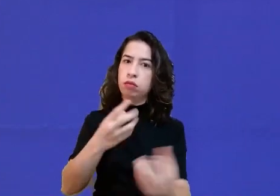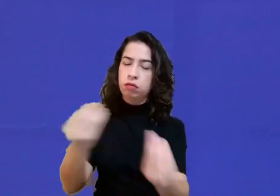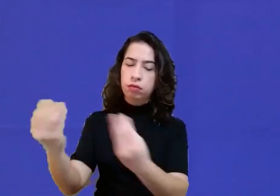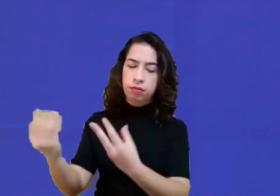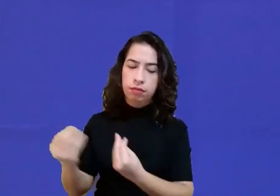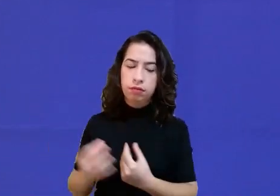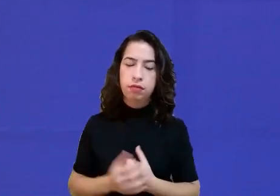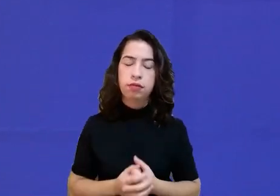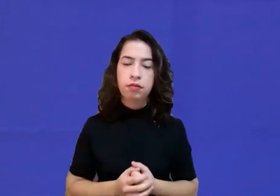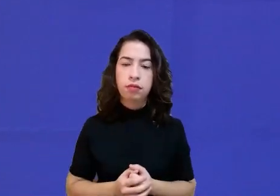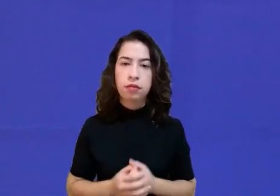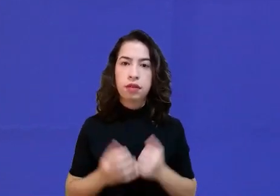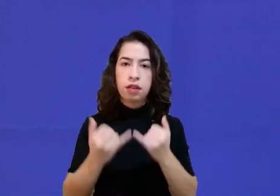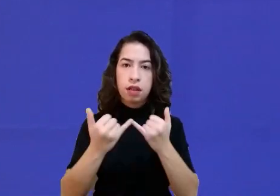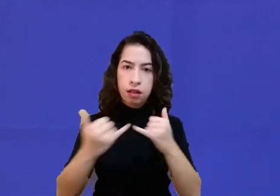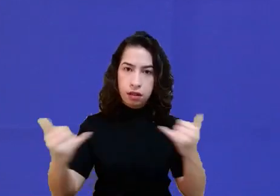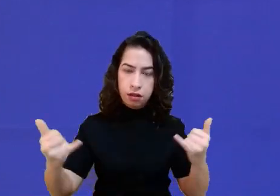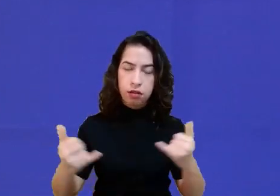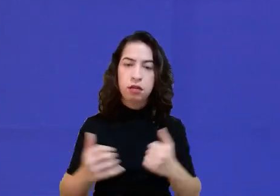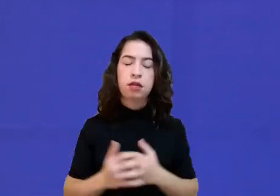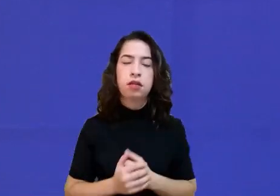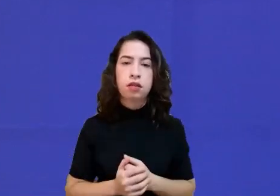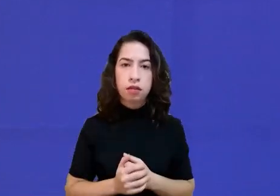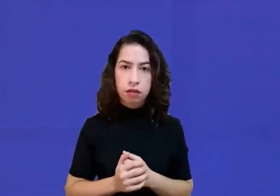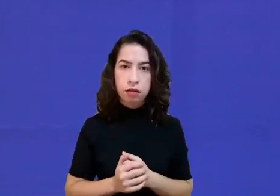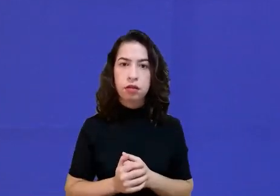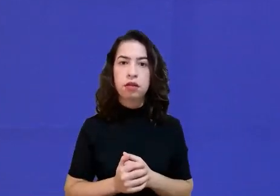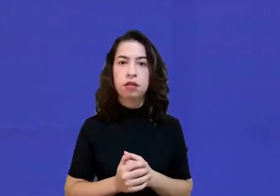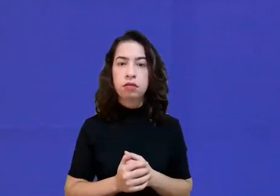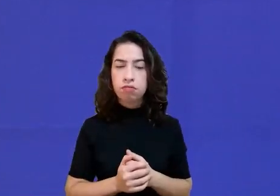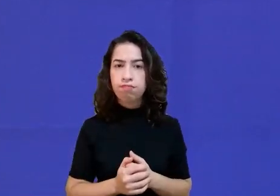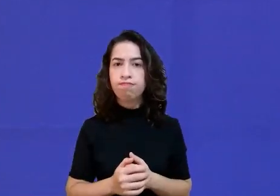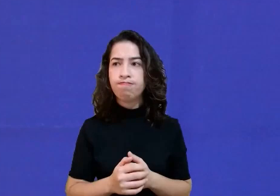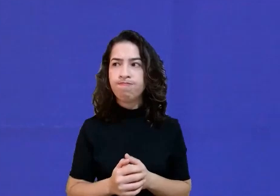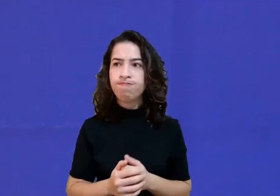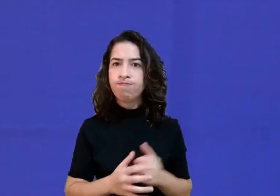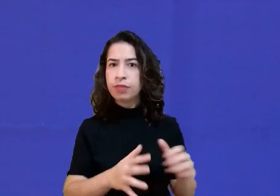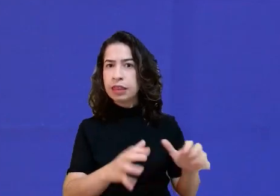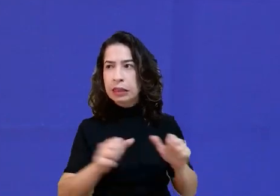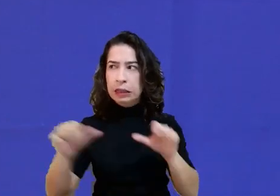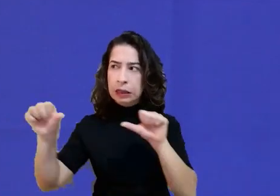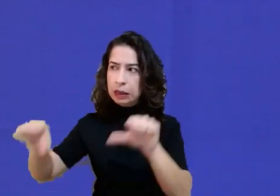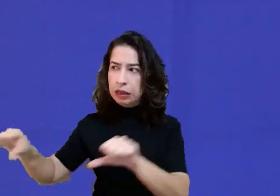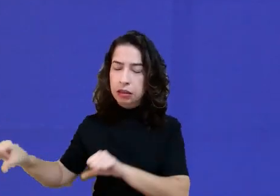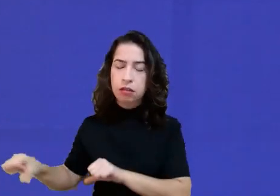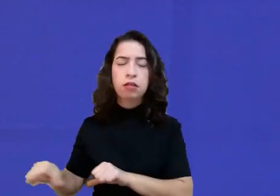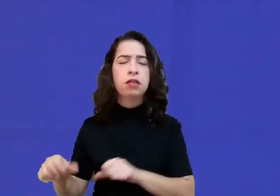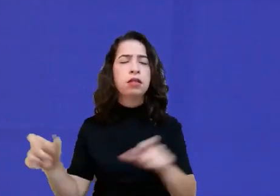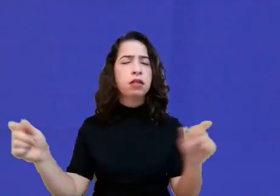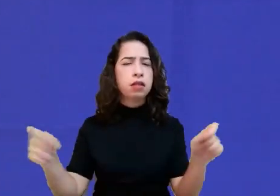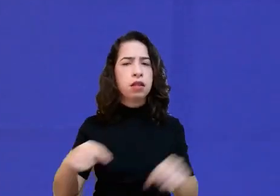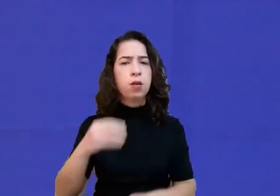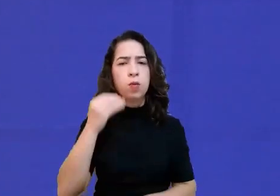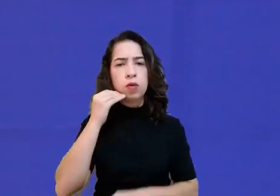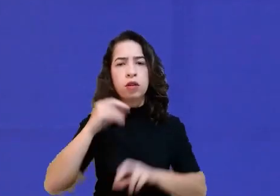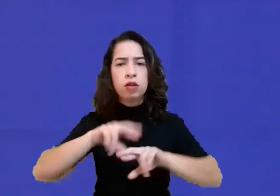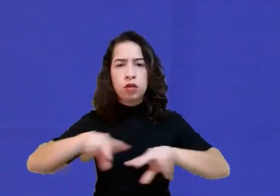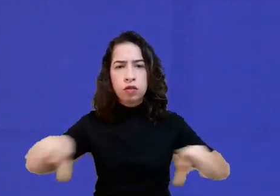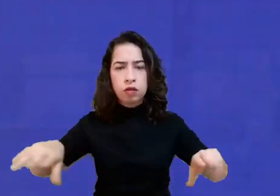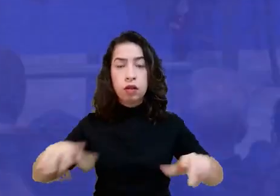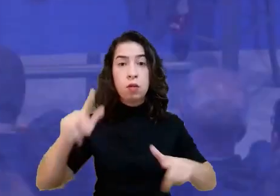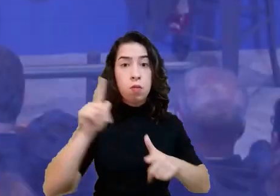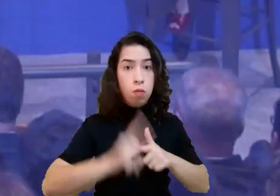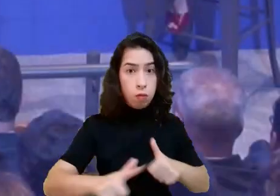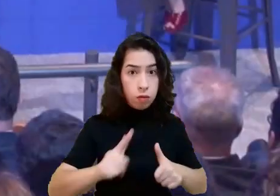many energy. It has a negative impact, and I believe there are many opportunities despite